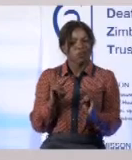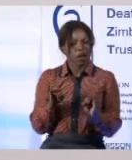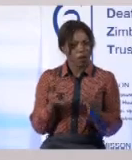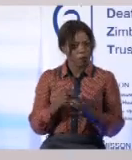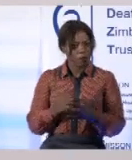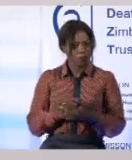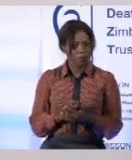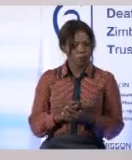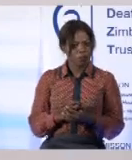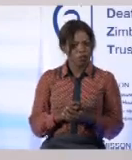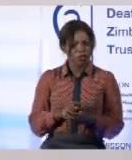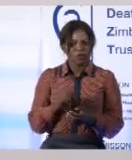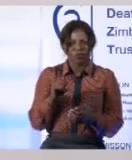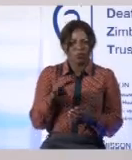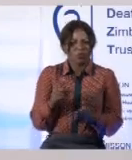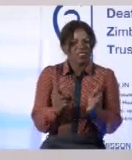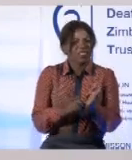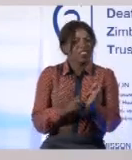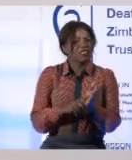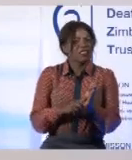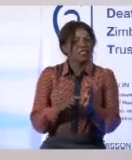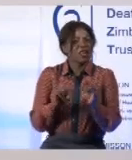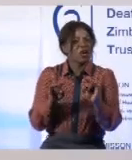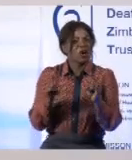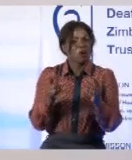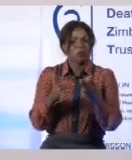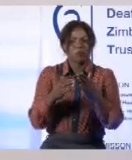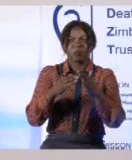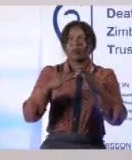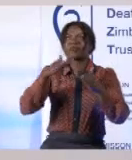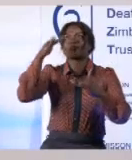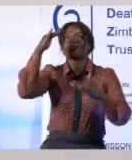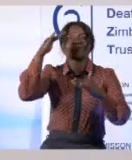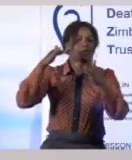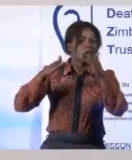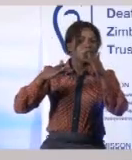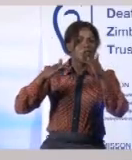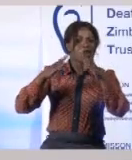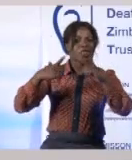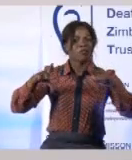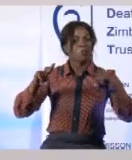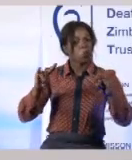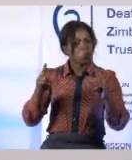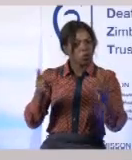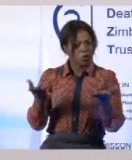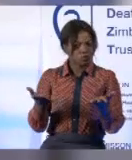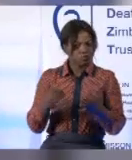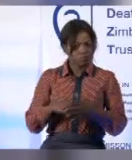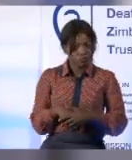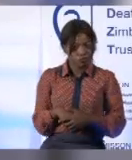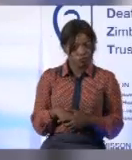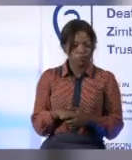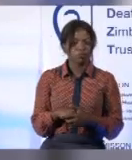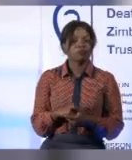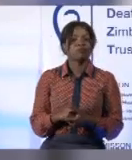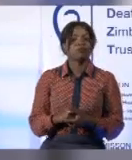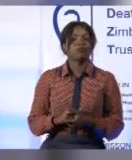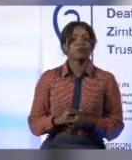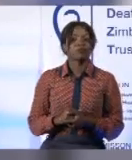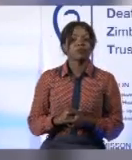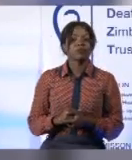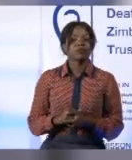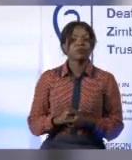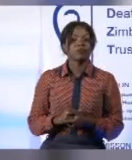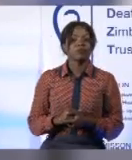What would have been the point if there's no maximum level that is reached? Yeah. That and then comes